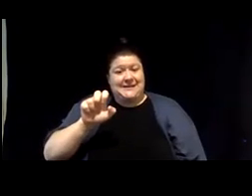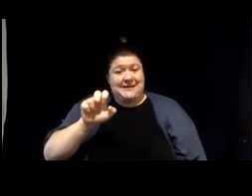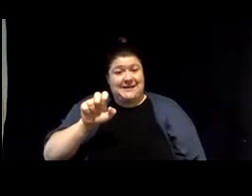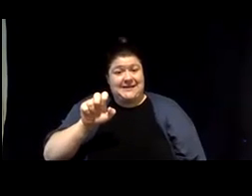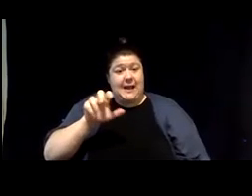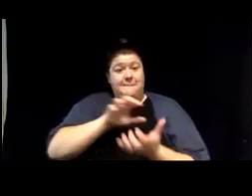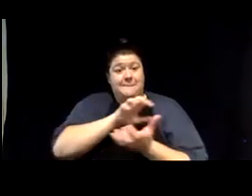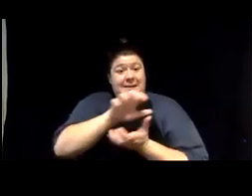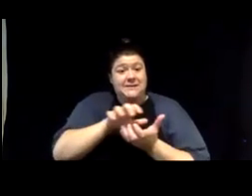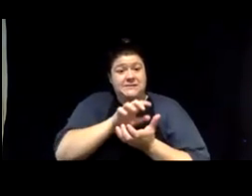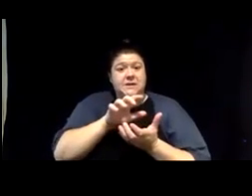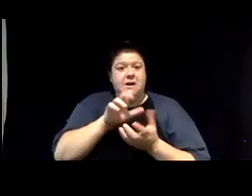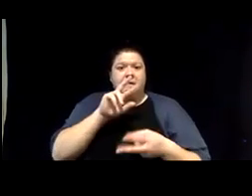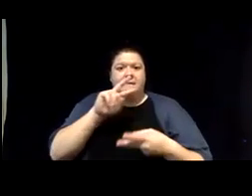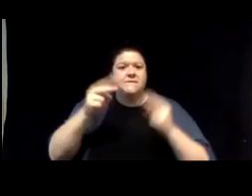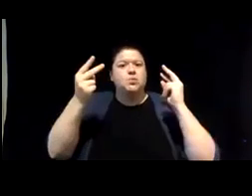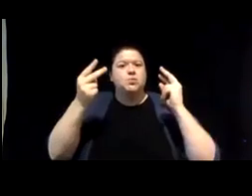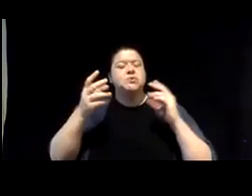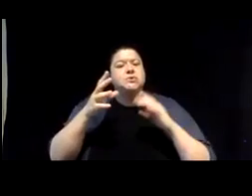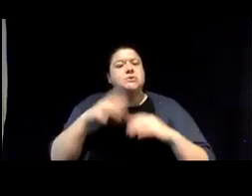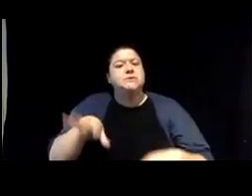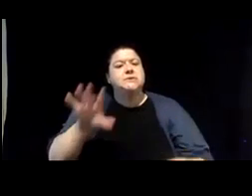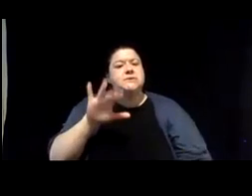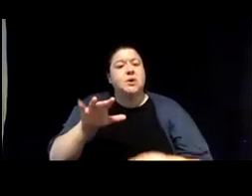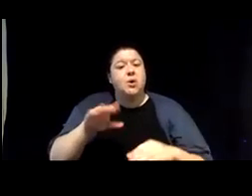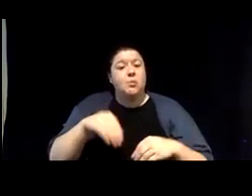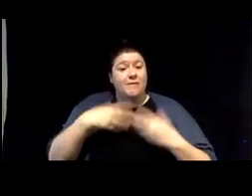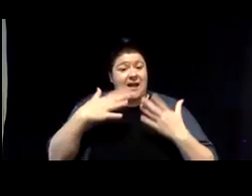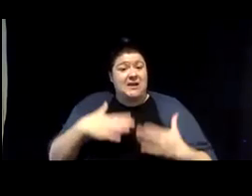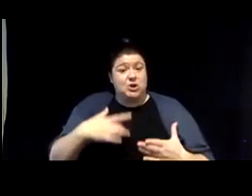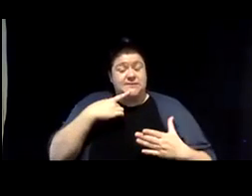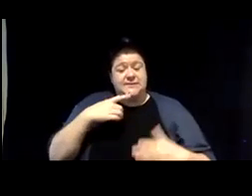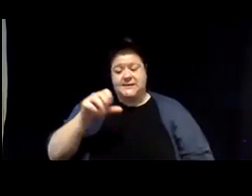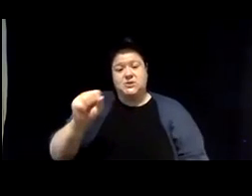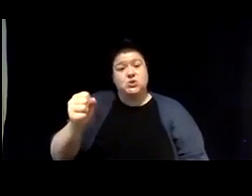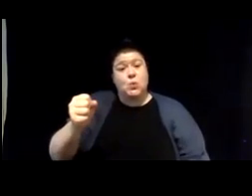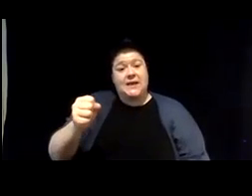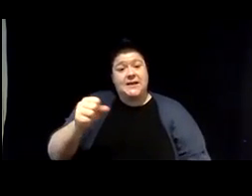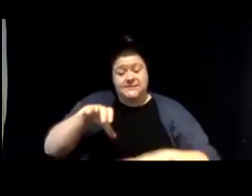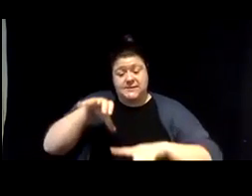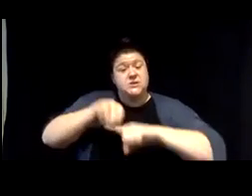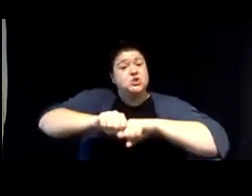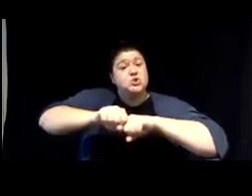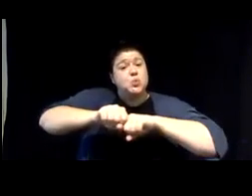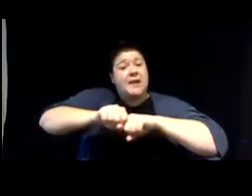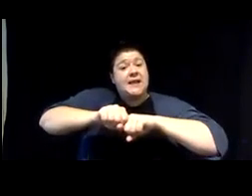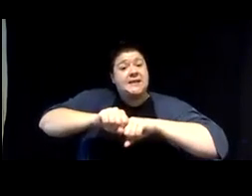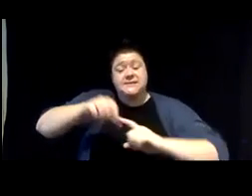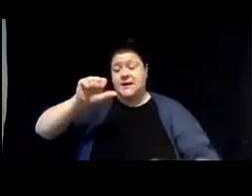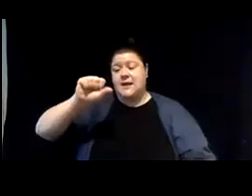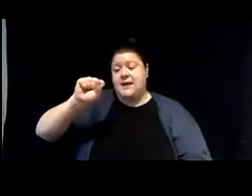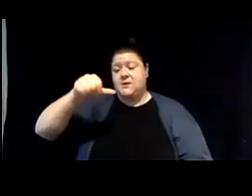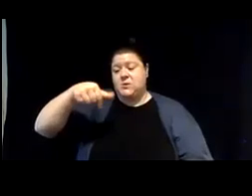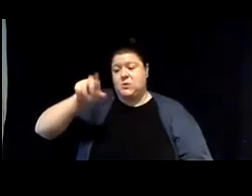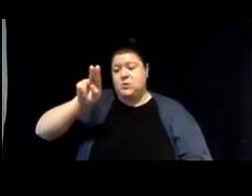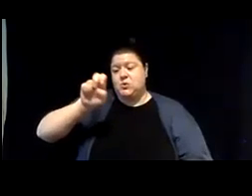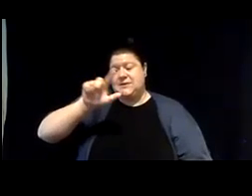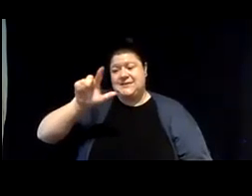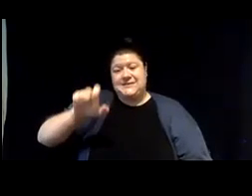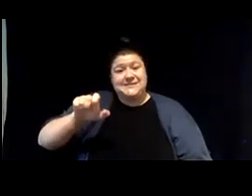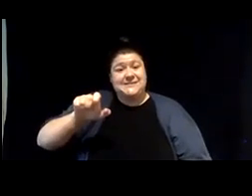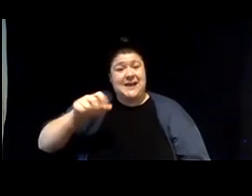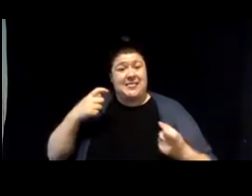up because when the provider says squeeze my fingers, it's apachurrar